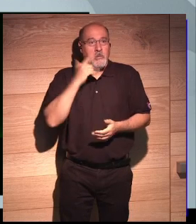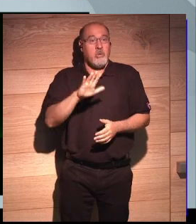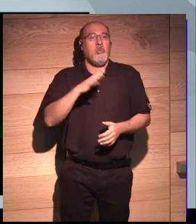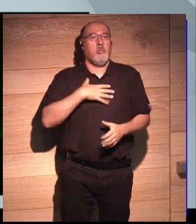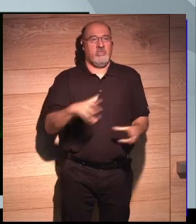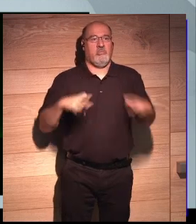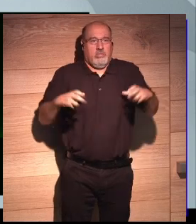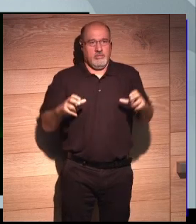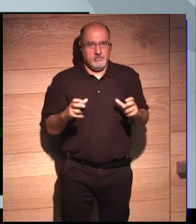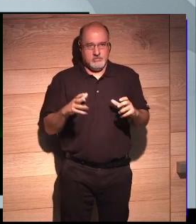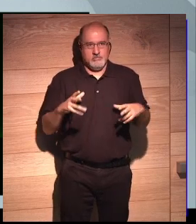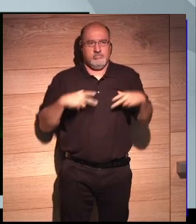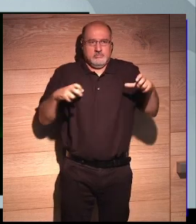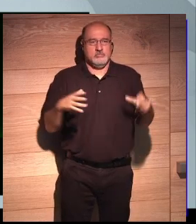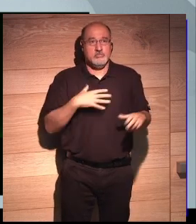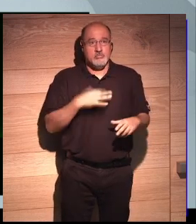which is